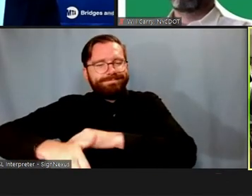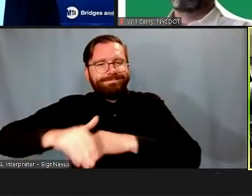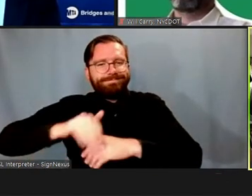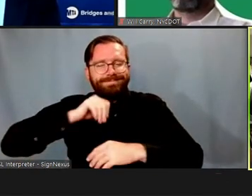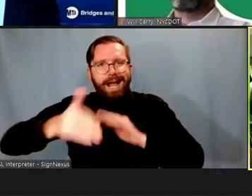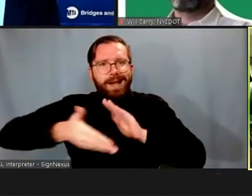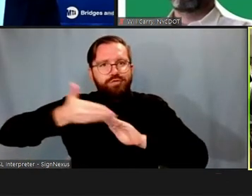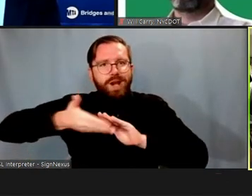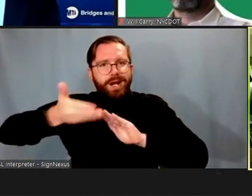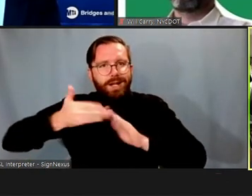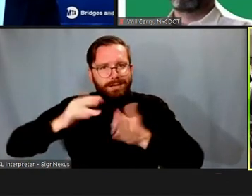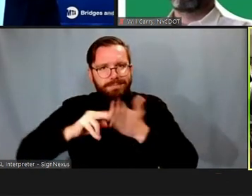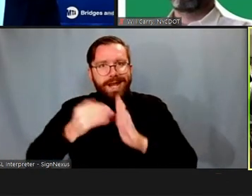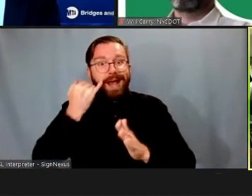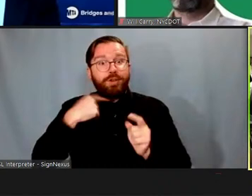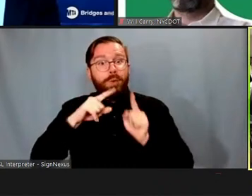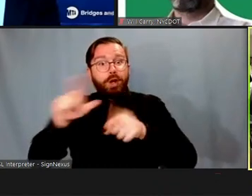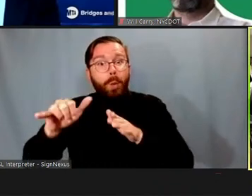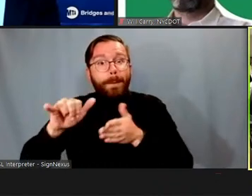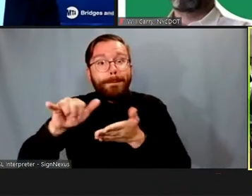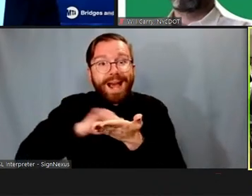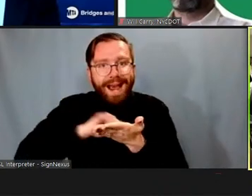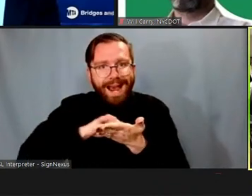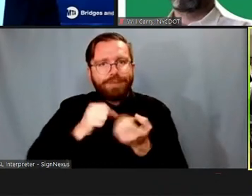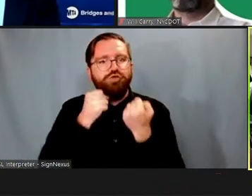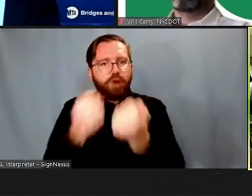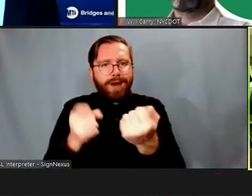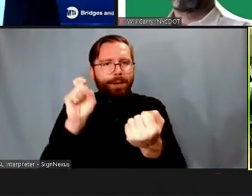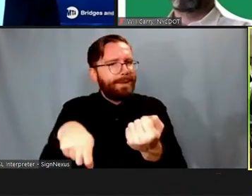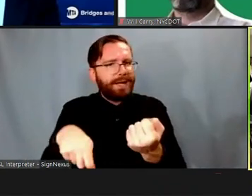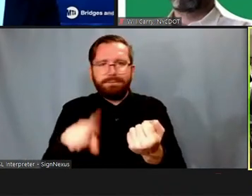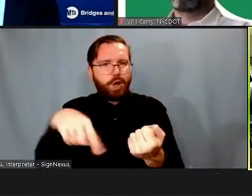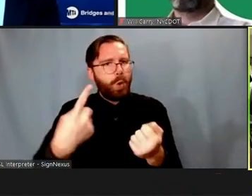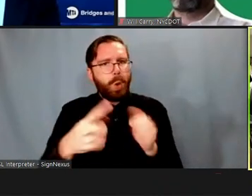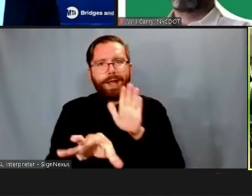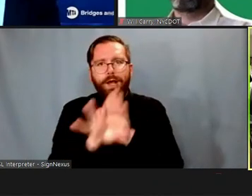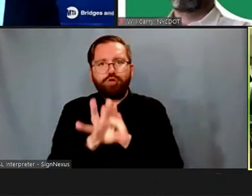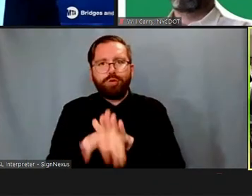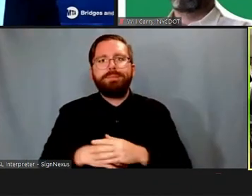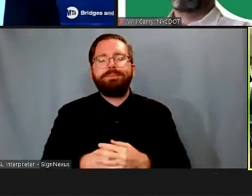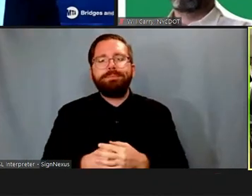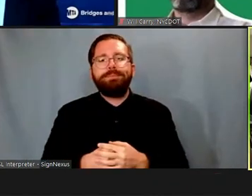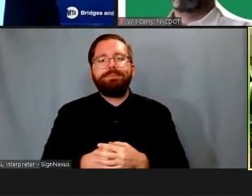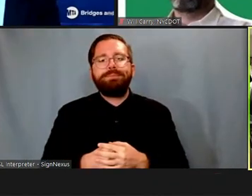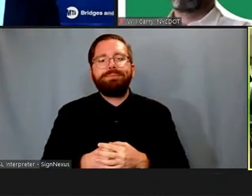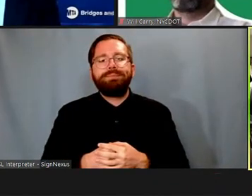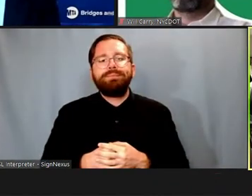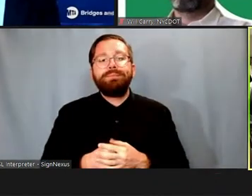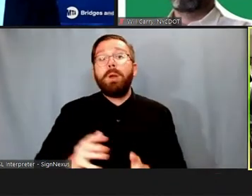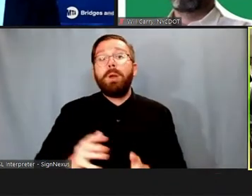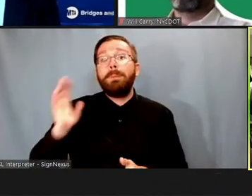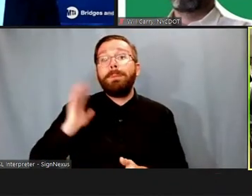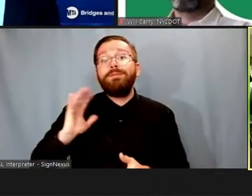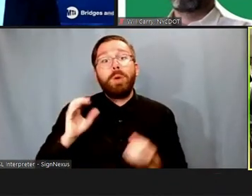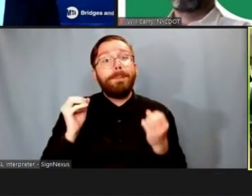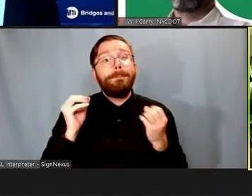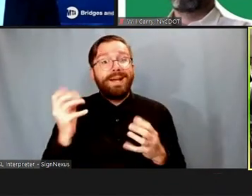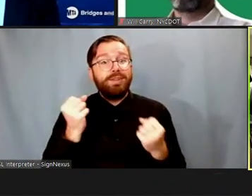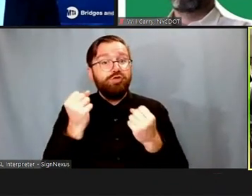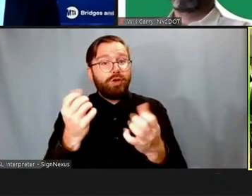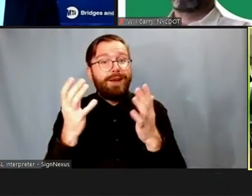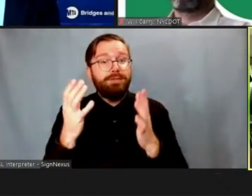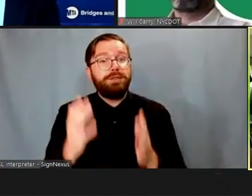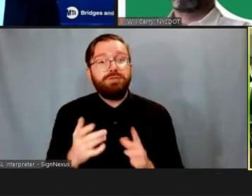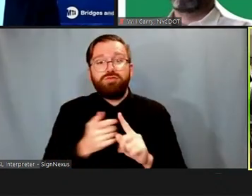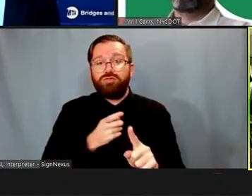choice but to drive and i pay a significant toll already to do so as illustrated earlier the vast majority of drivers originate from